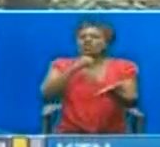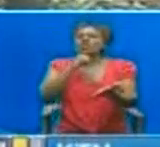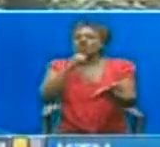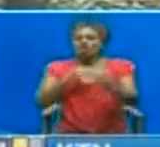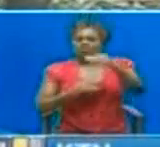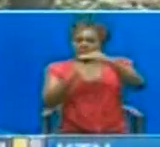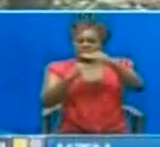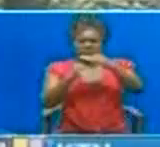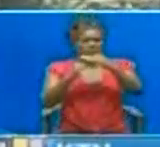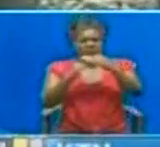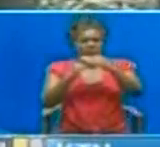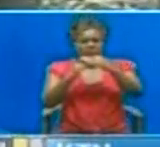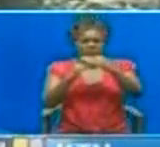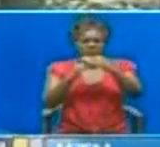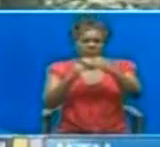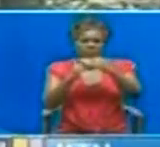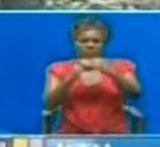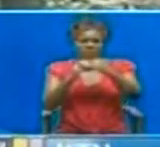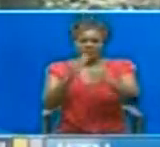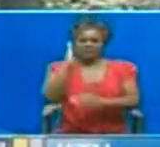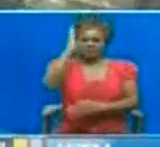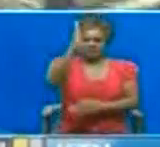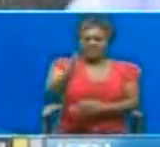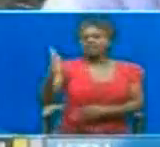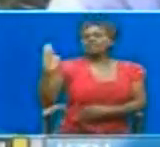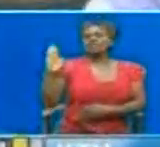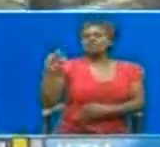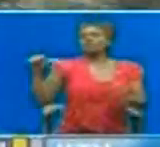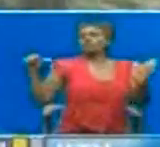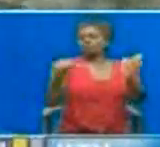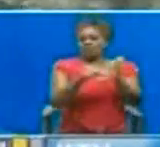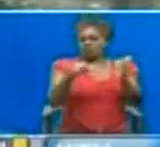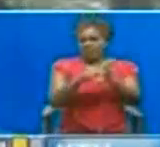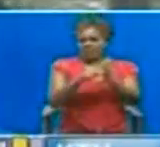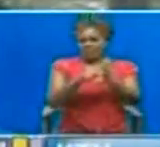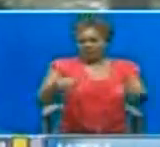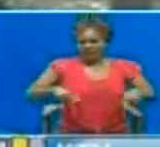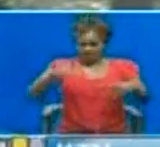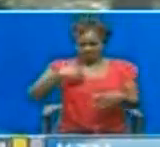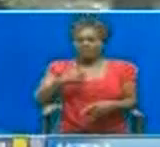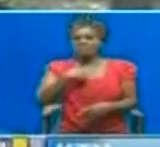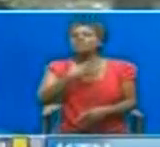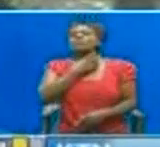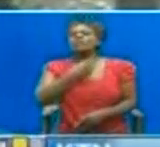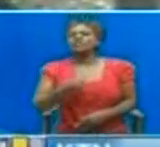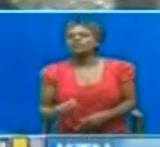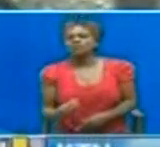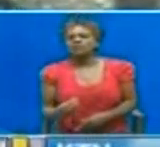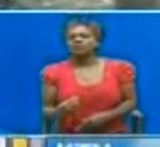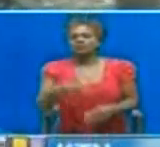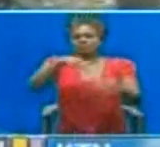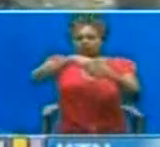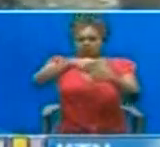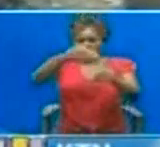not limited to, direct security threats on the one hand. I wish to, with